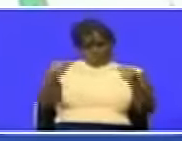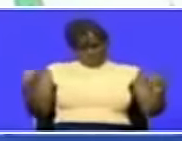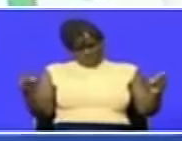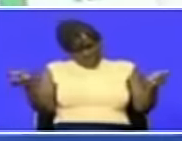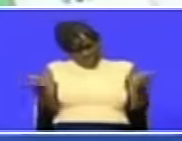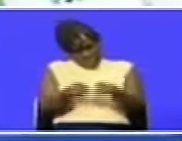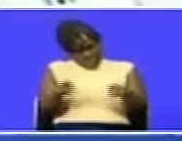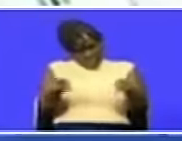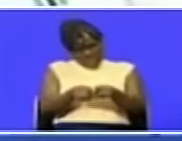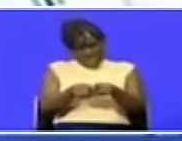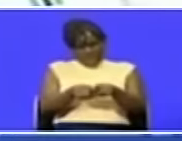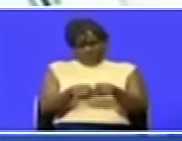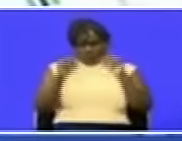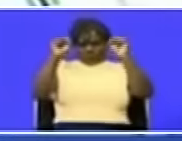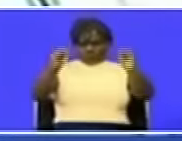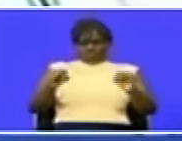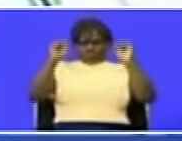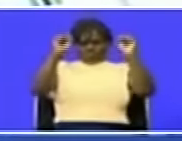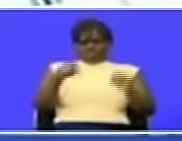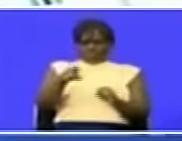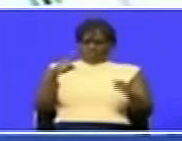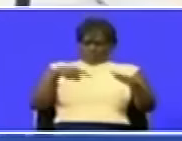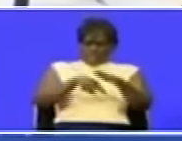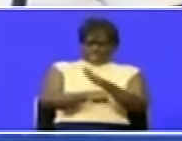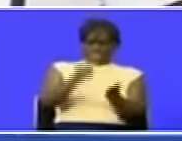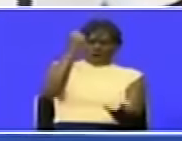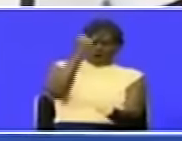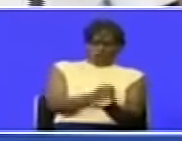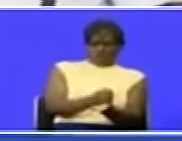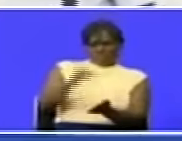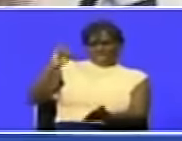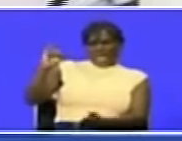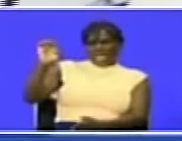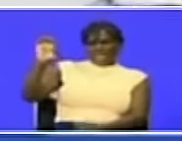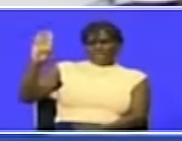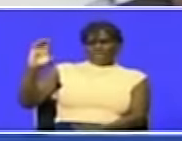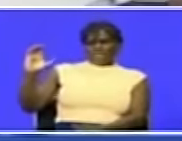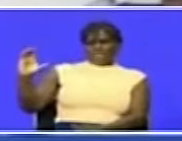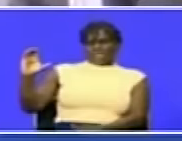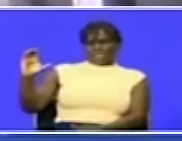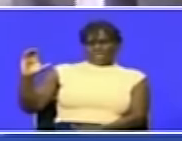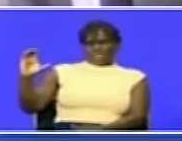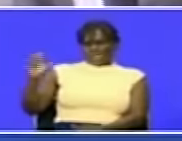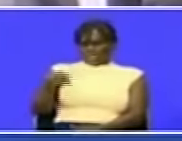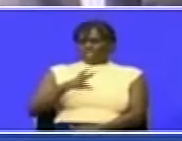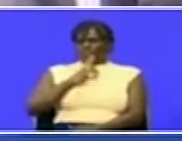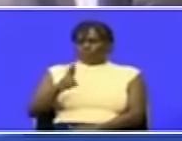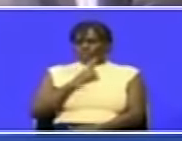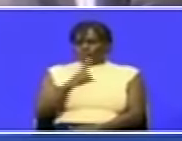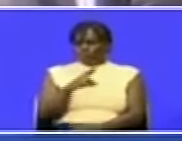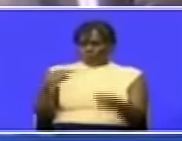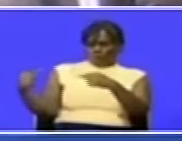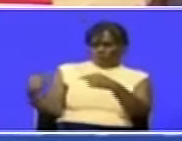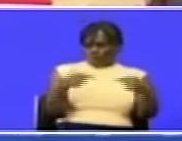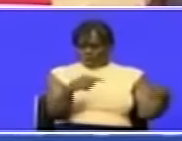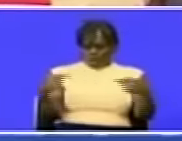has called a mass protest that will see them storm and camp at the IEBC headquarters. This threat is the cause of the